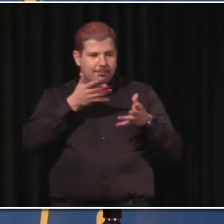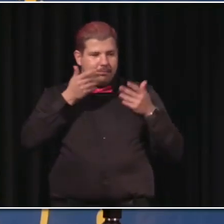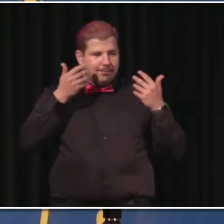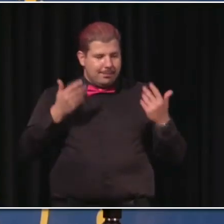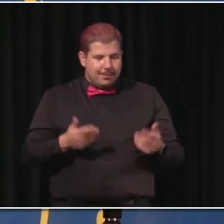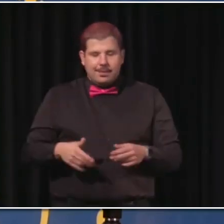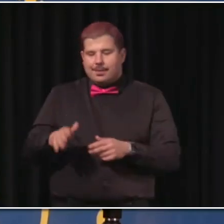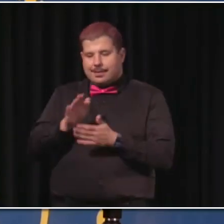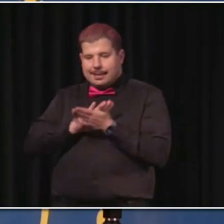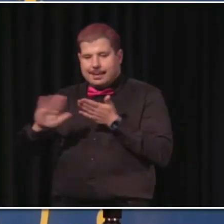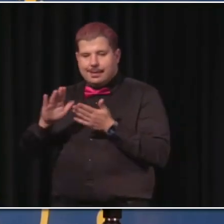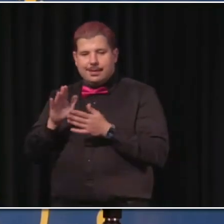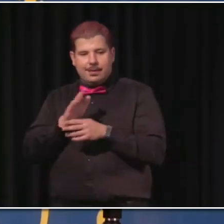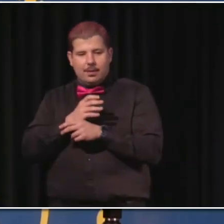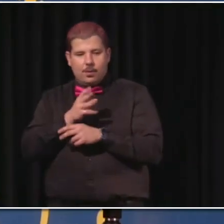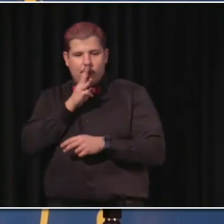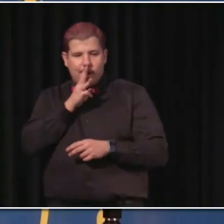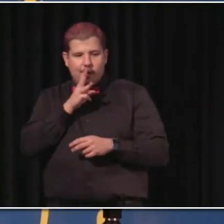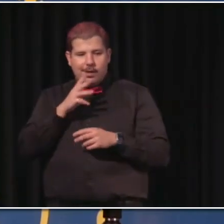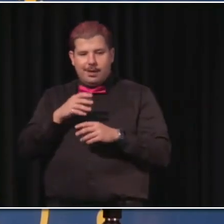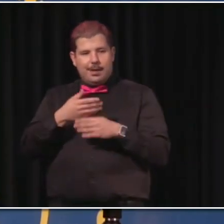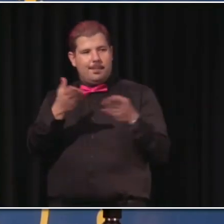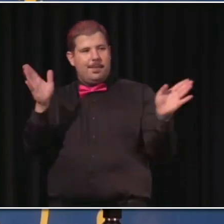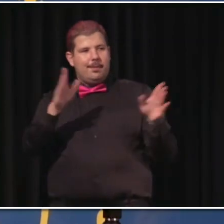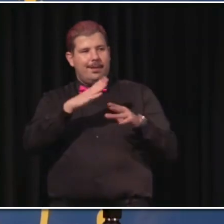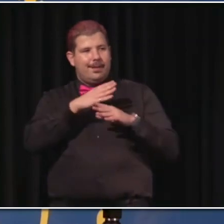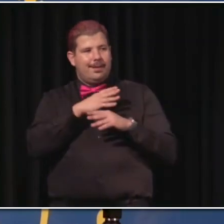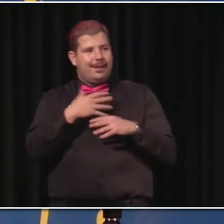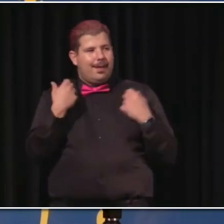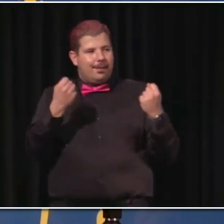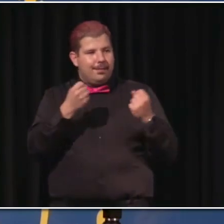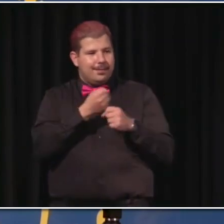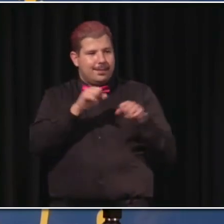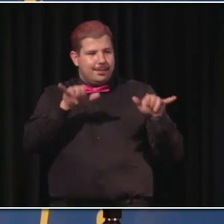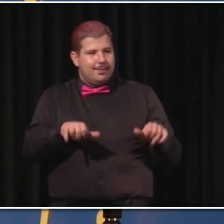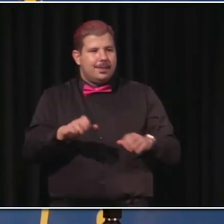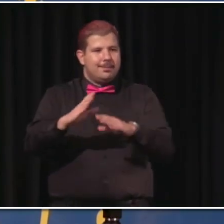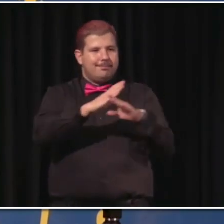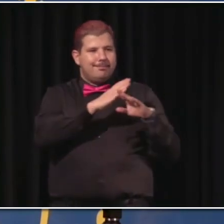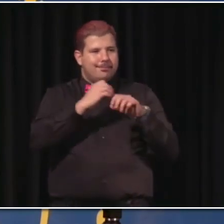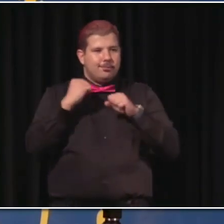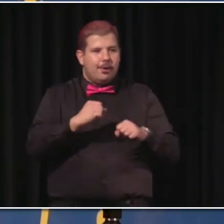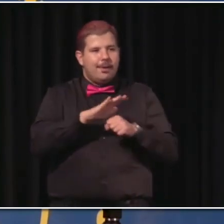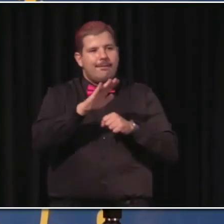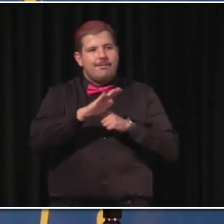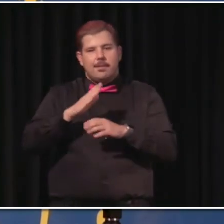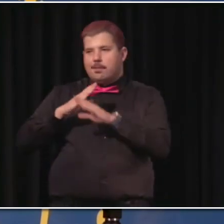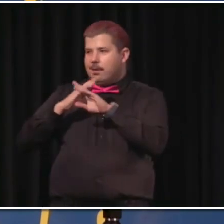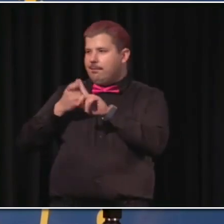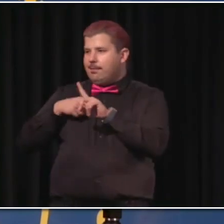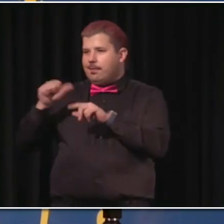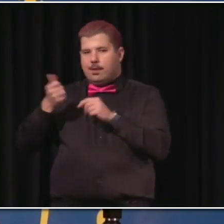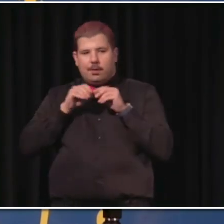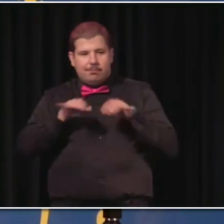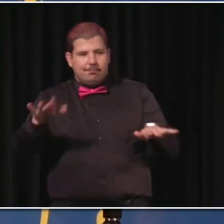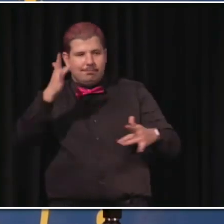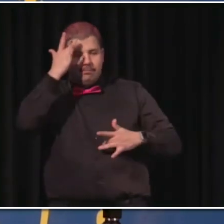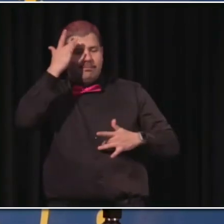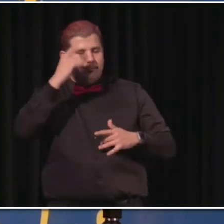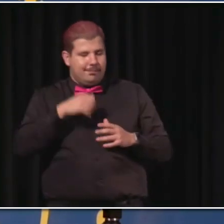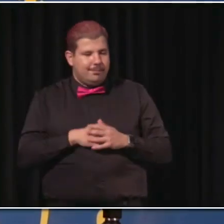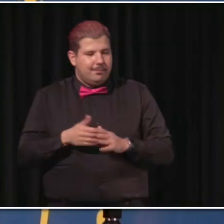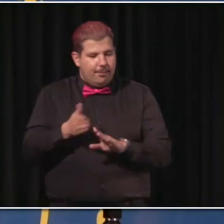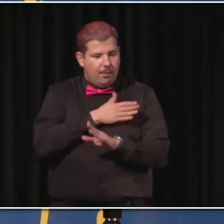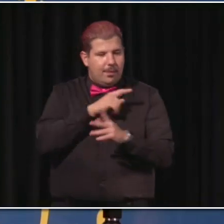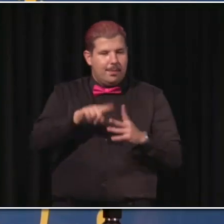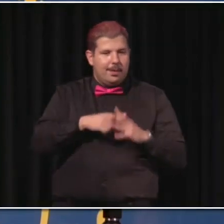health system strong enough to stop the next epidemic before it begins. San Diego County's Public Health